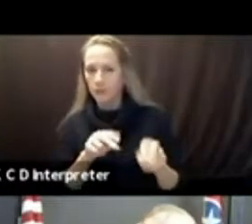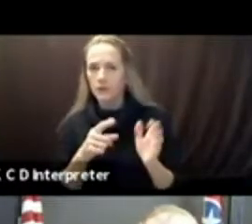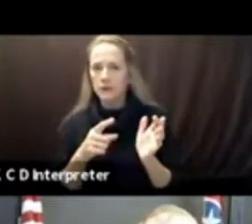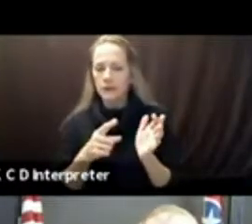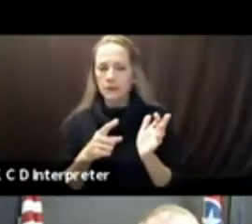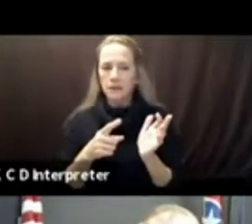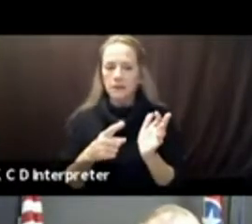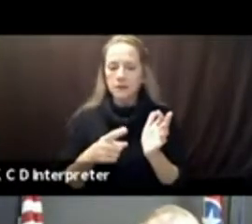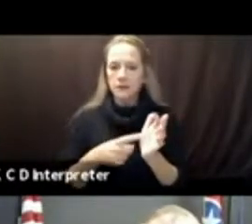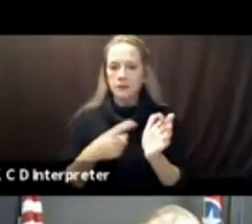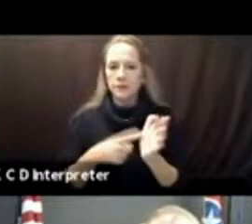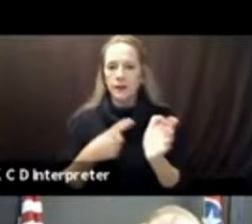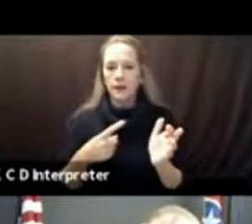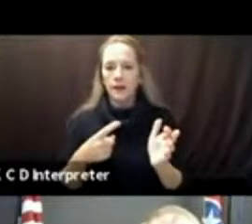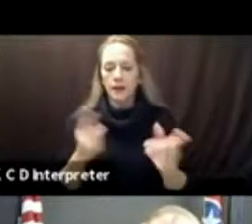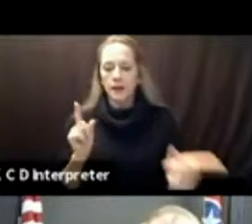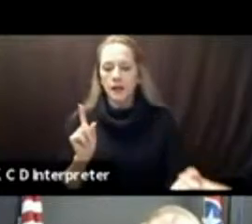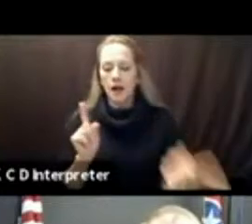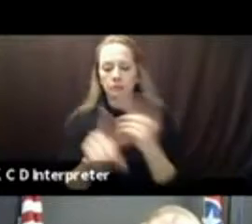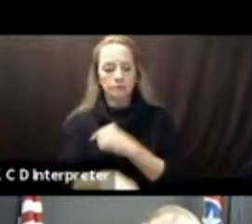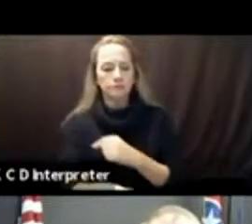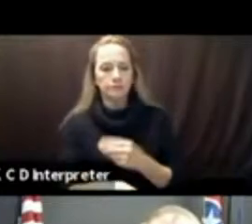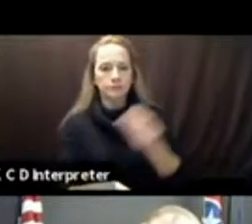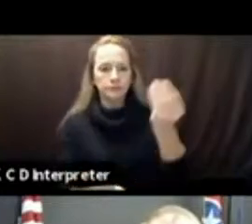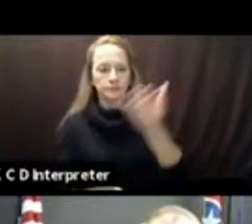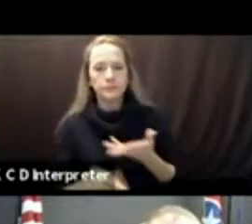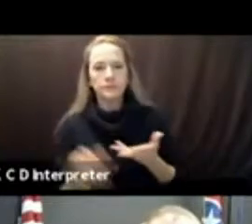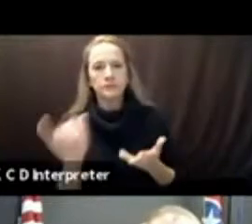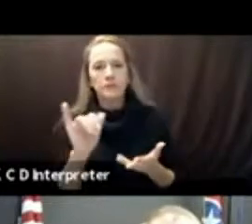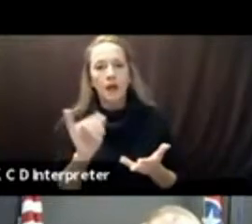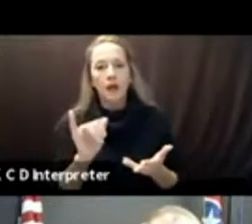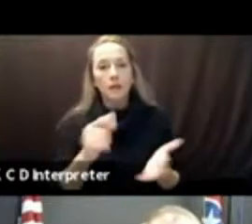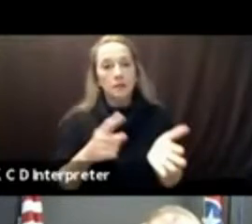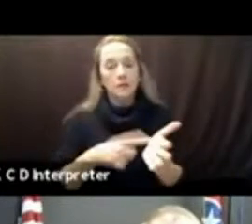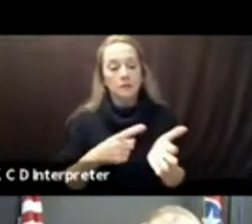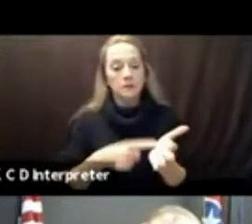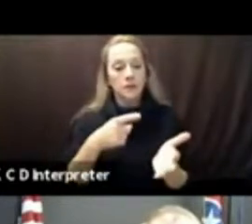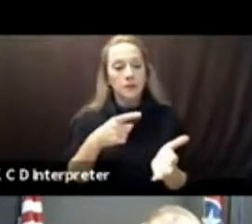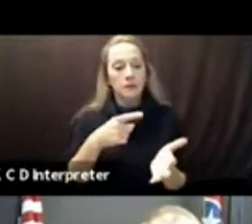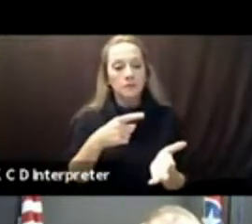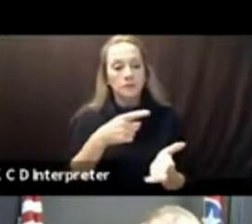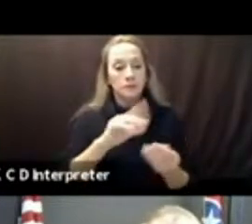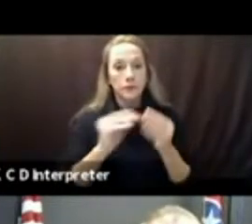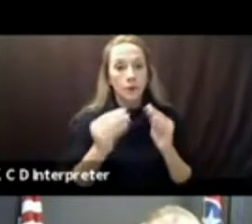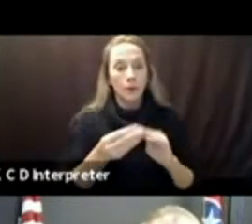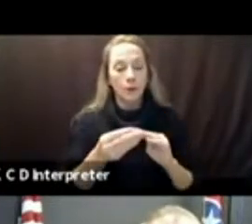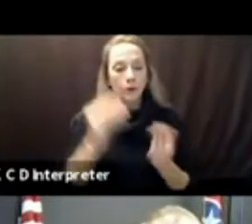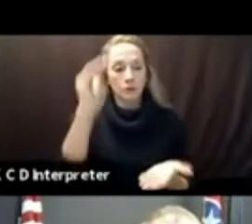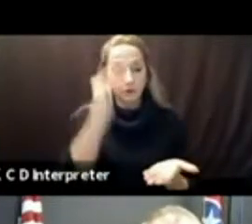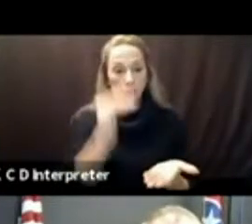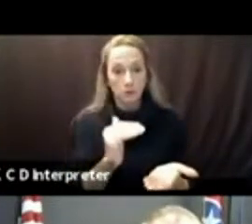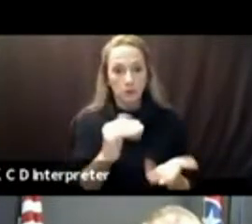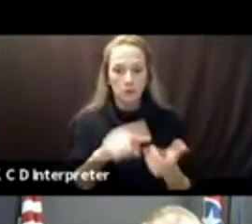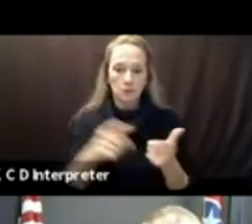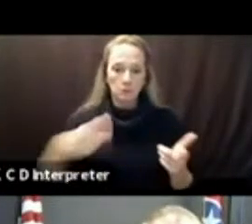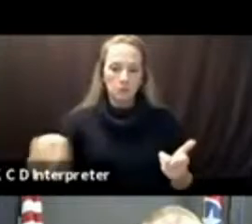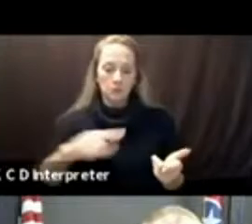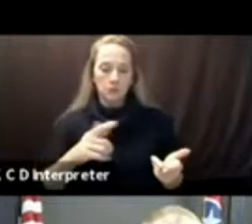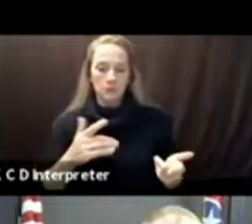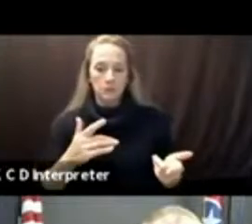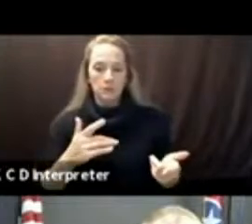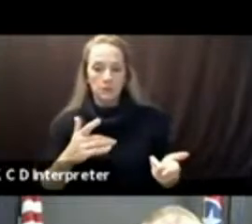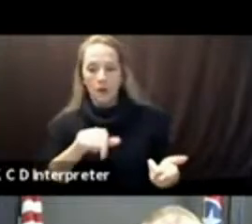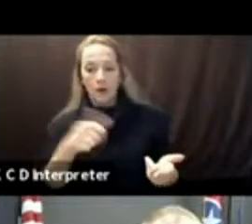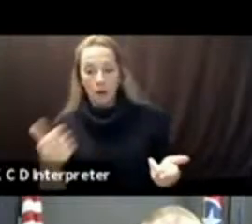disconnect, meaning maybe the entire census is going down a bit, but everybody feels more of the strain in the